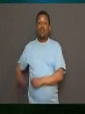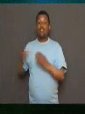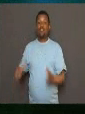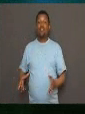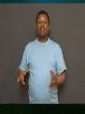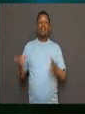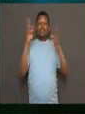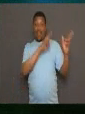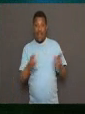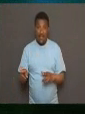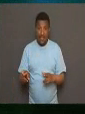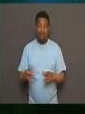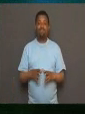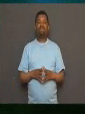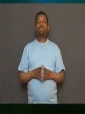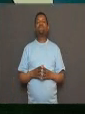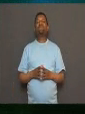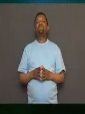Students, let's get ready.